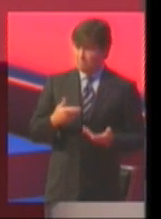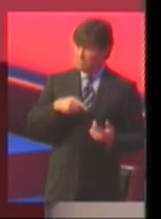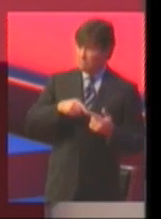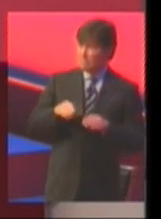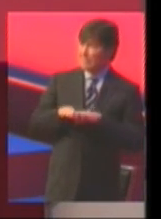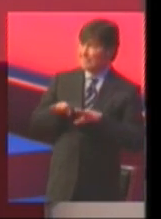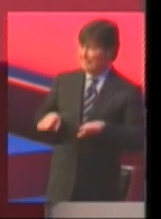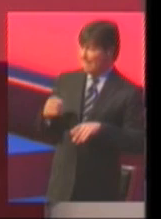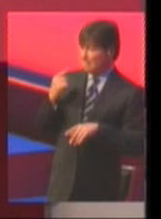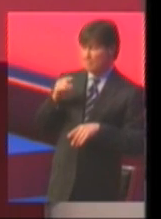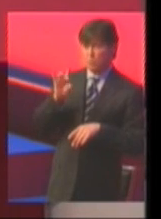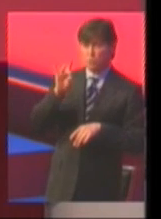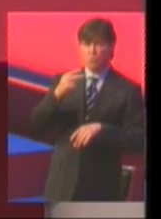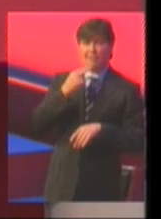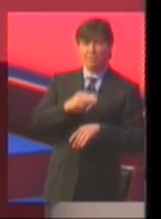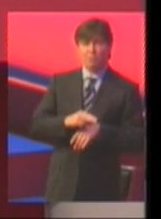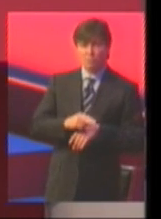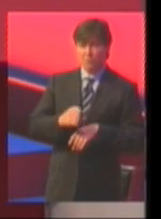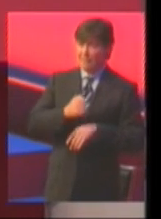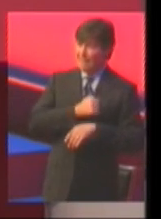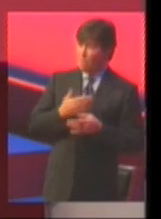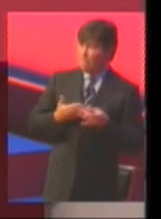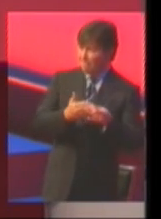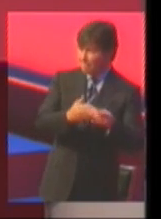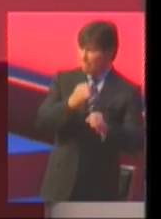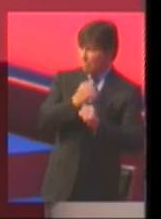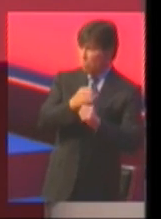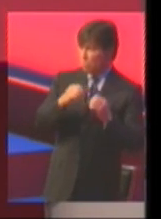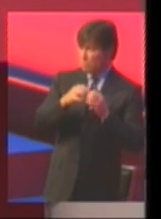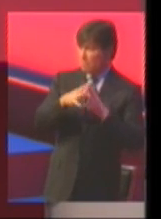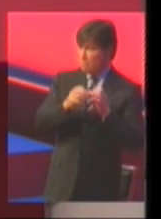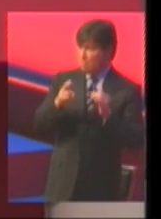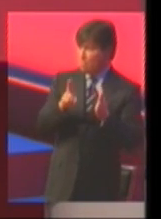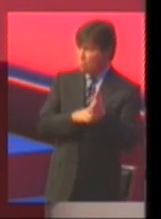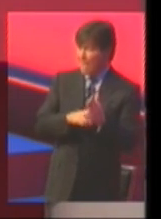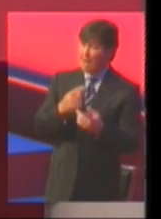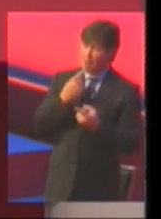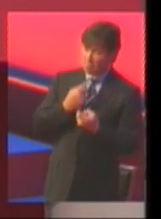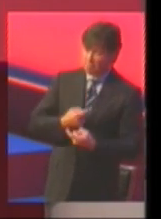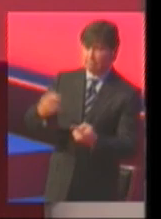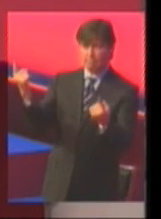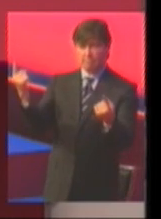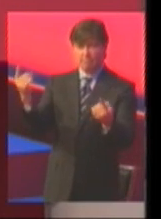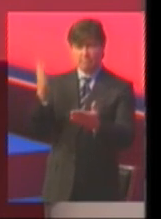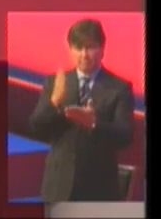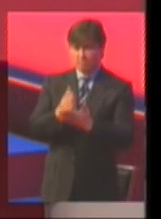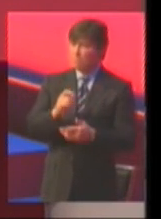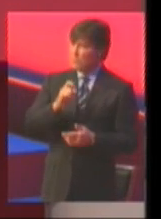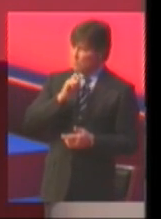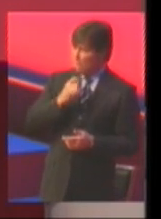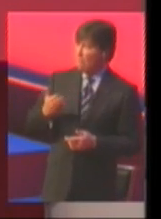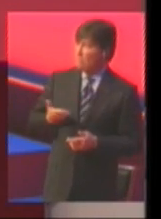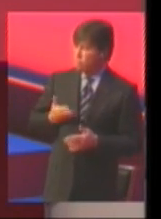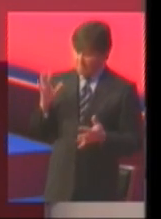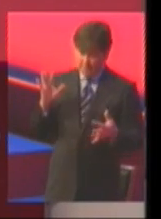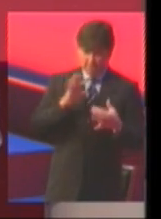on Tuesday afternoon, our leader, our Prime Minister, Gordon Brown, declared we will keep our promises to the world's